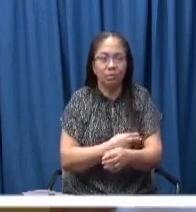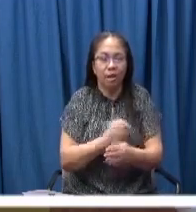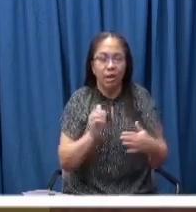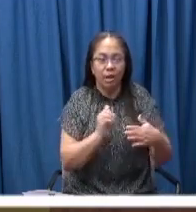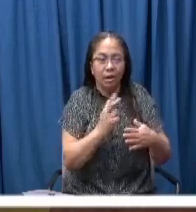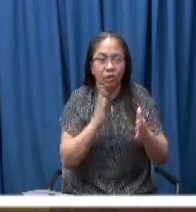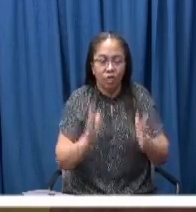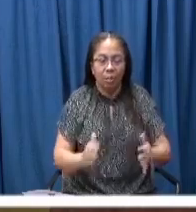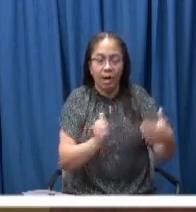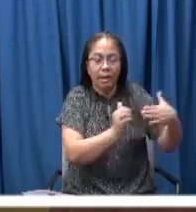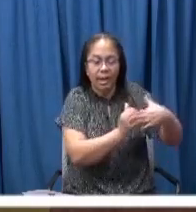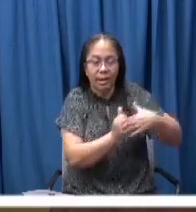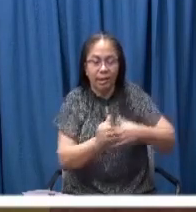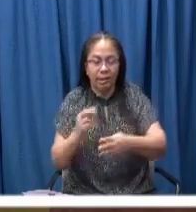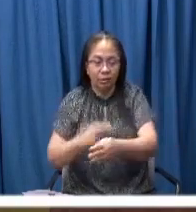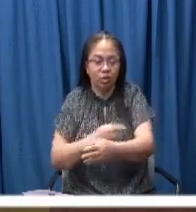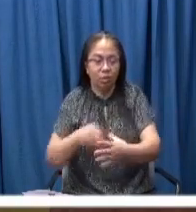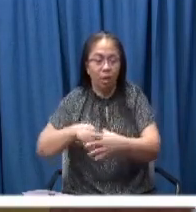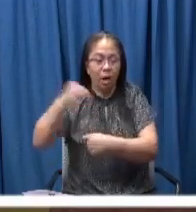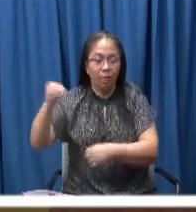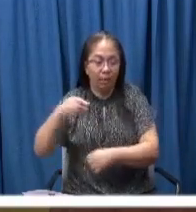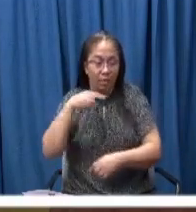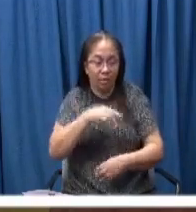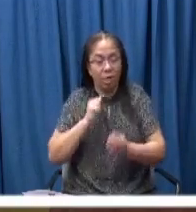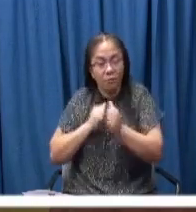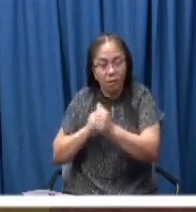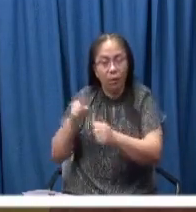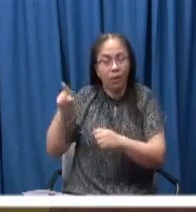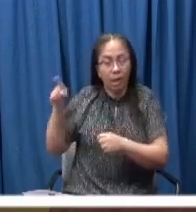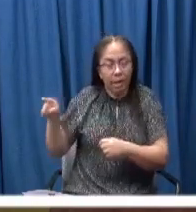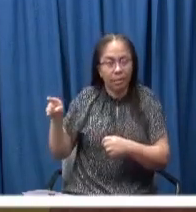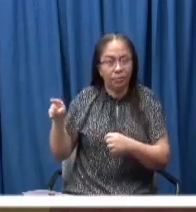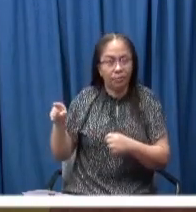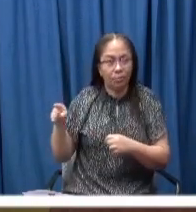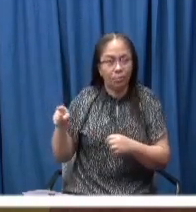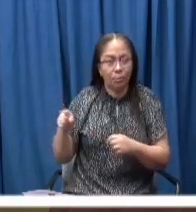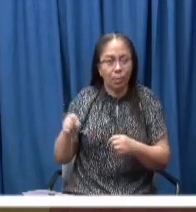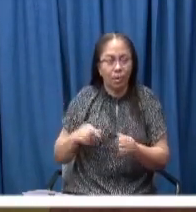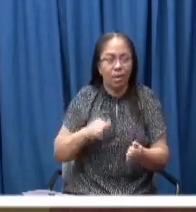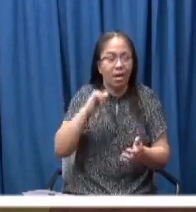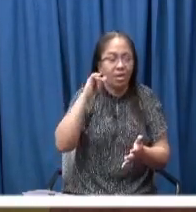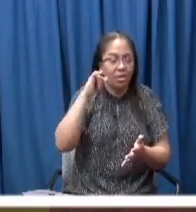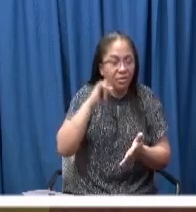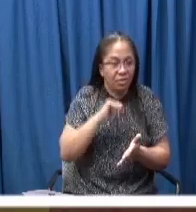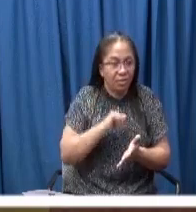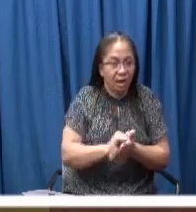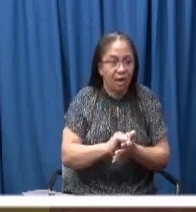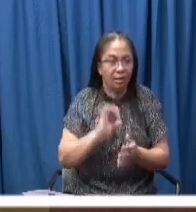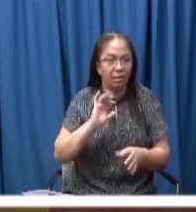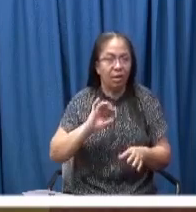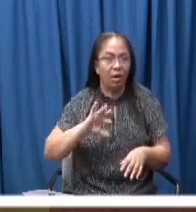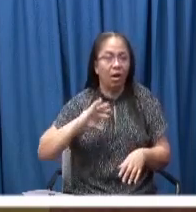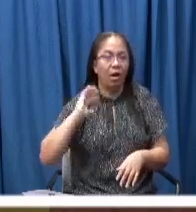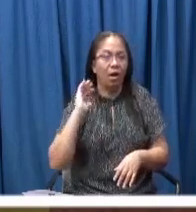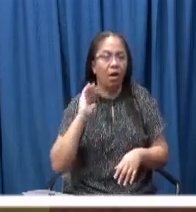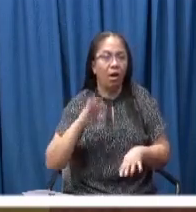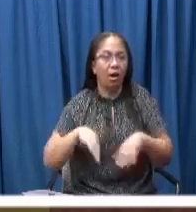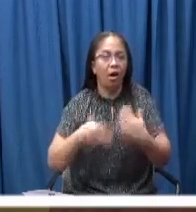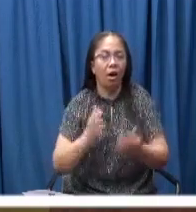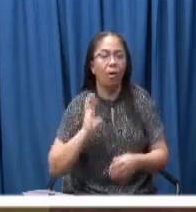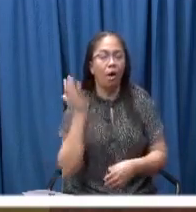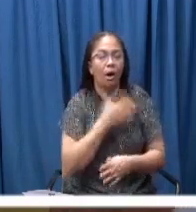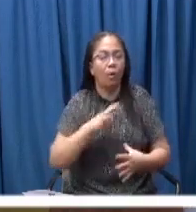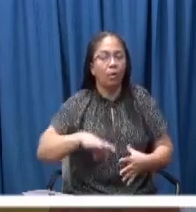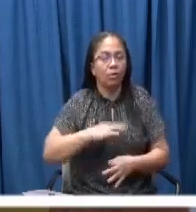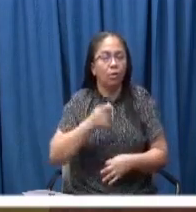out when he calls, and they follow him. And that's how the soul is to respond to Jesus,